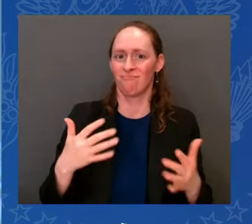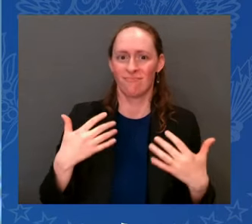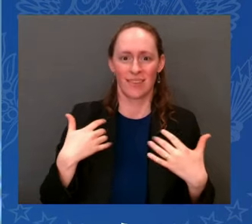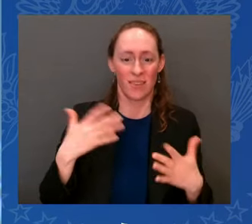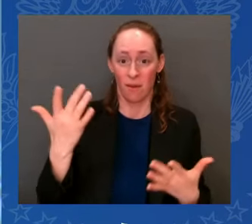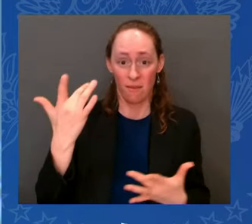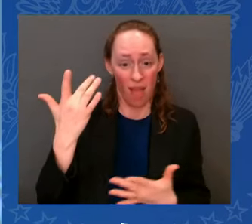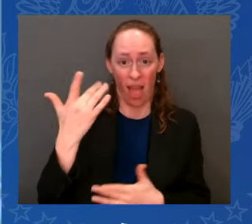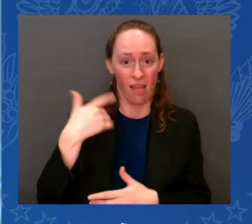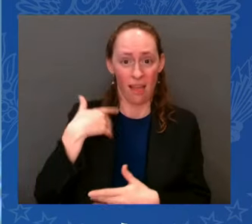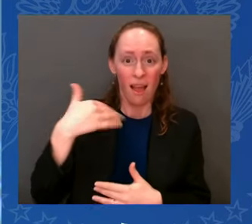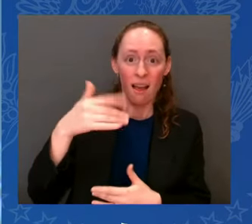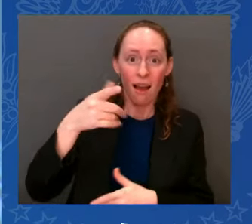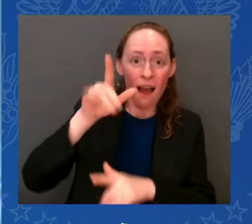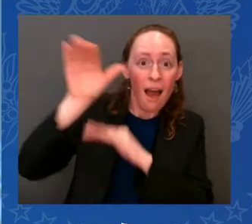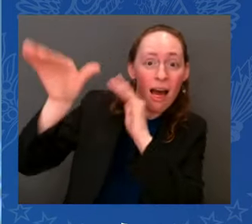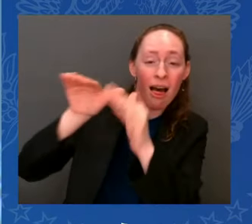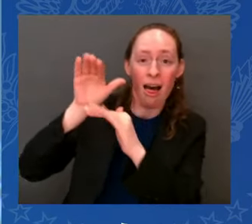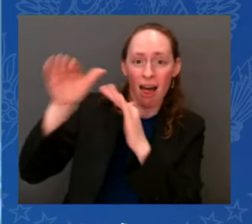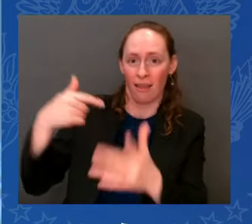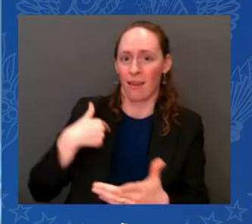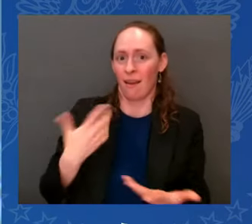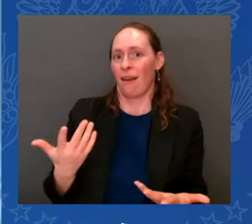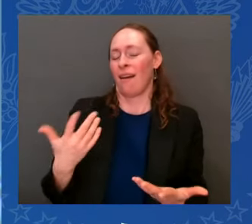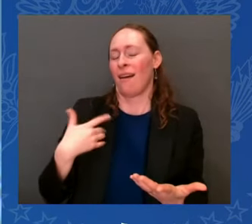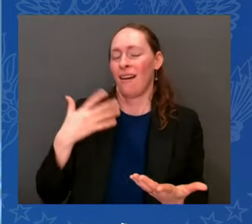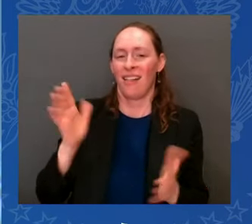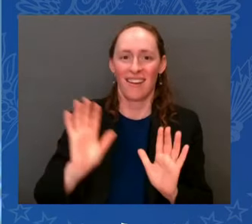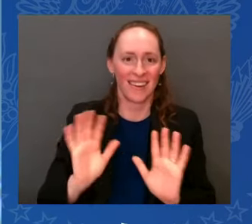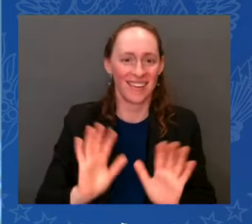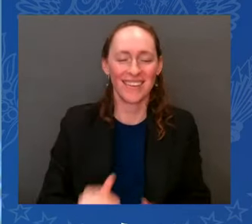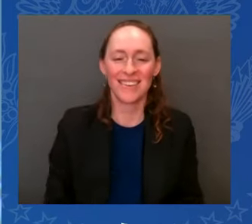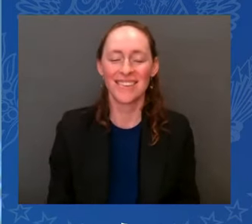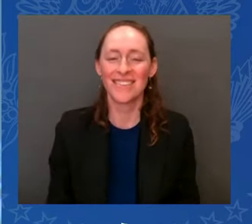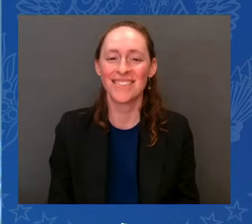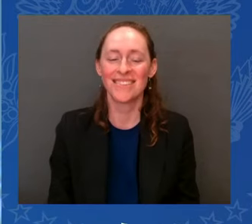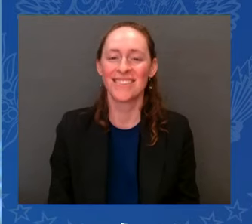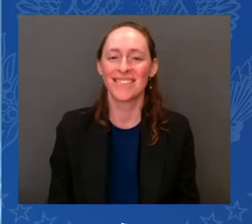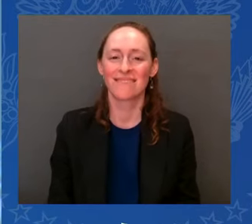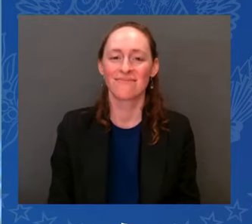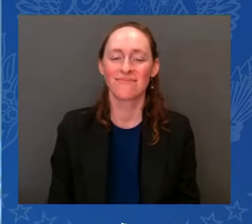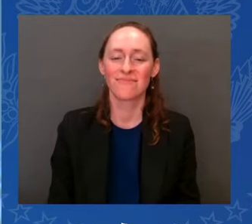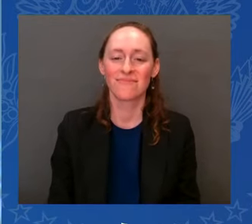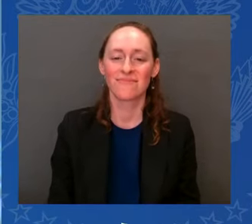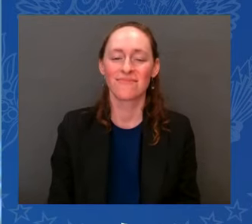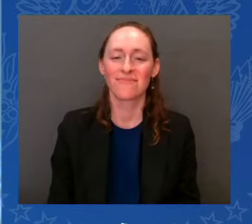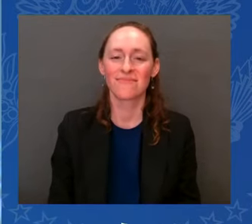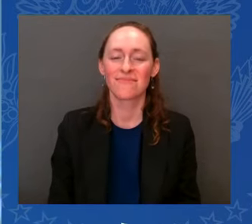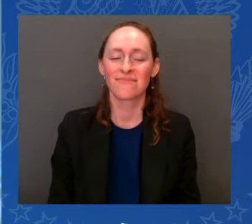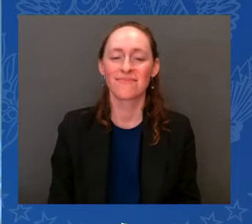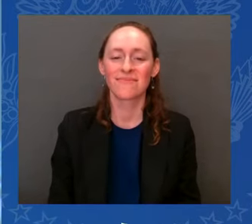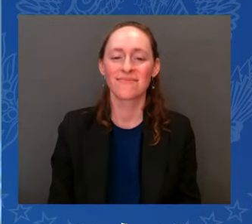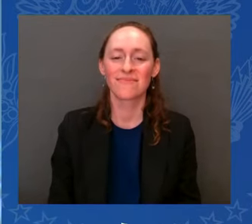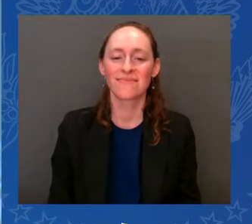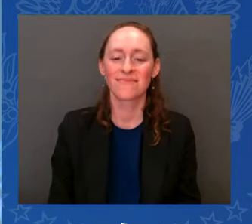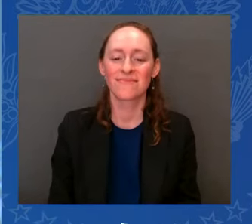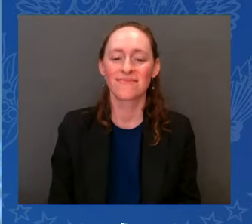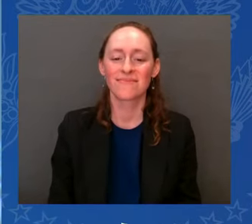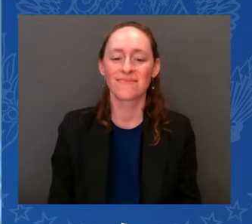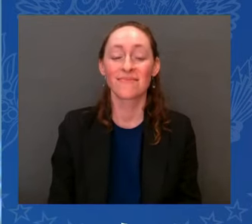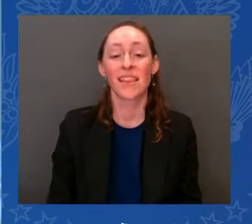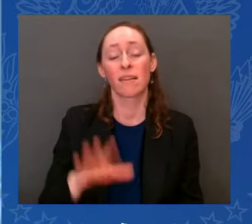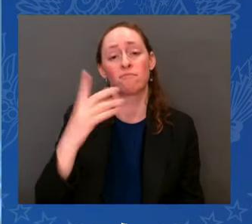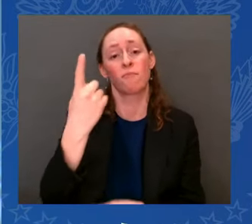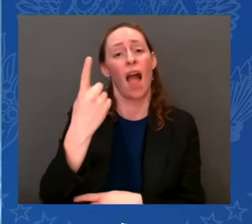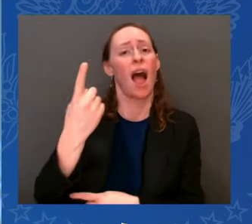Because I'm telling you, you know, one of the things that we expect people to do is we think that people